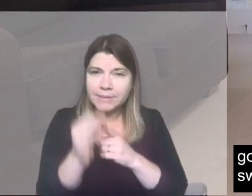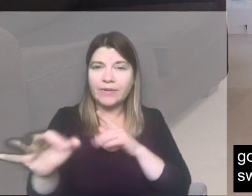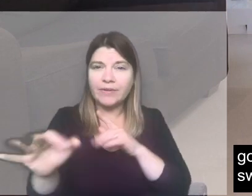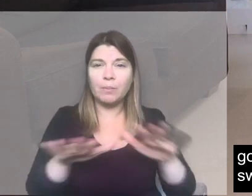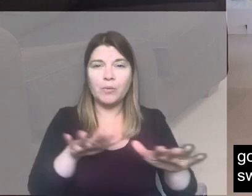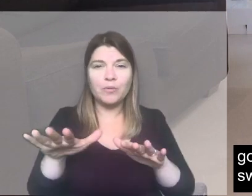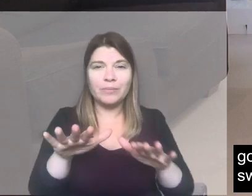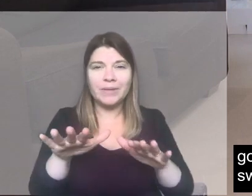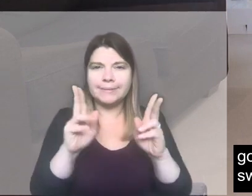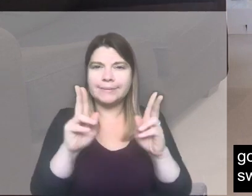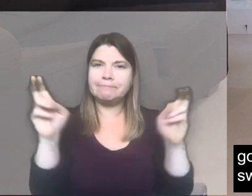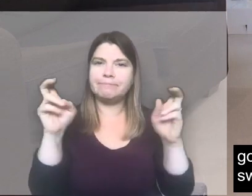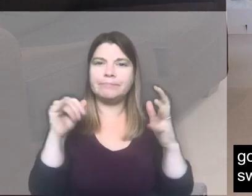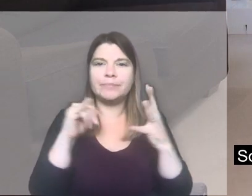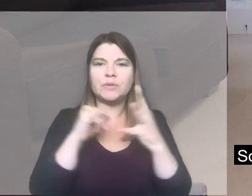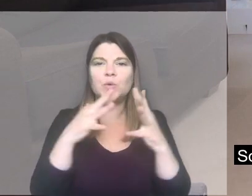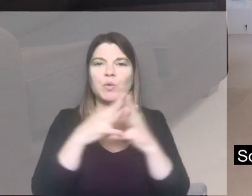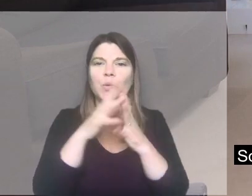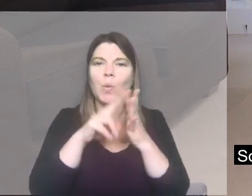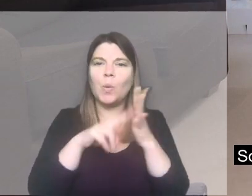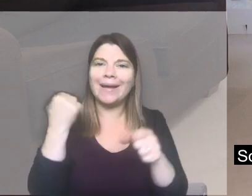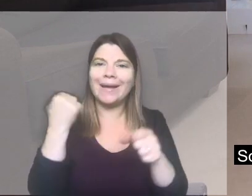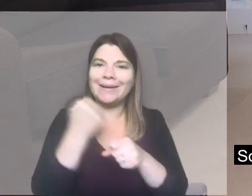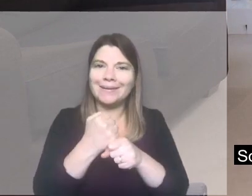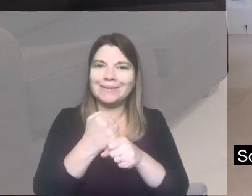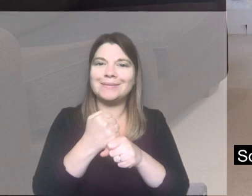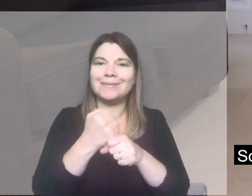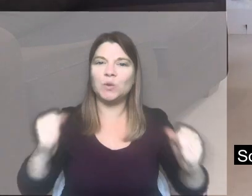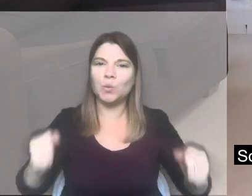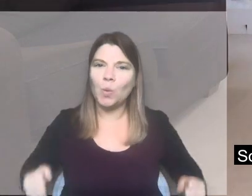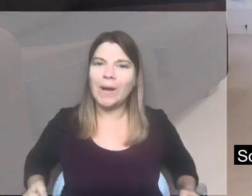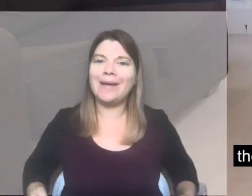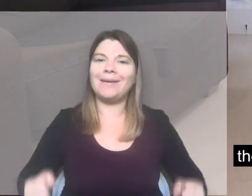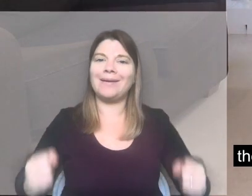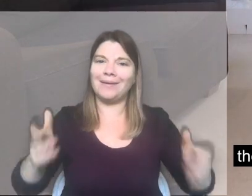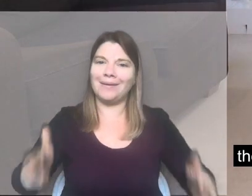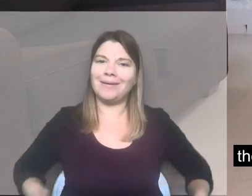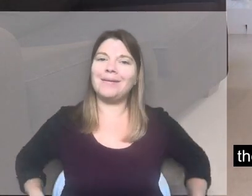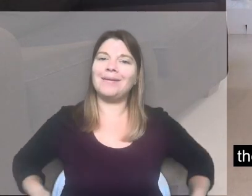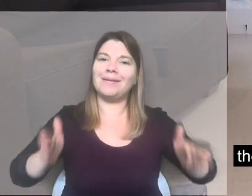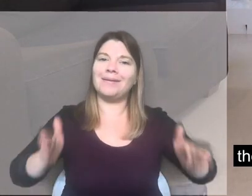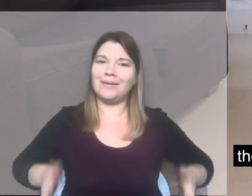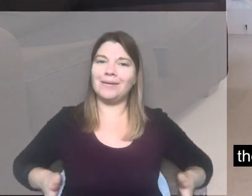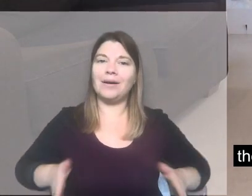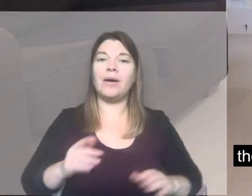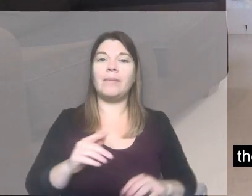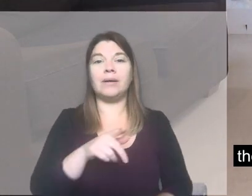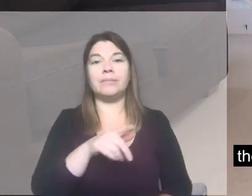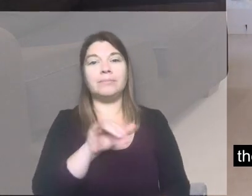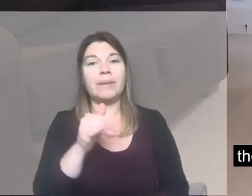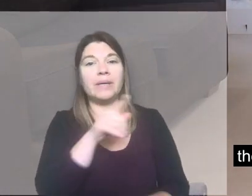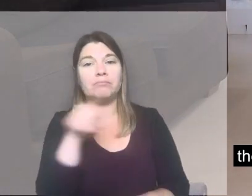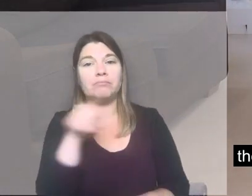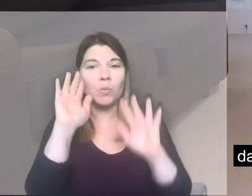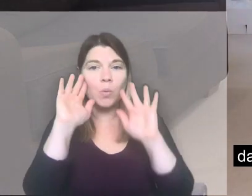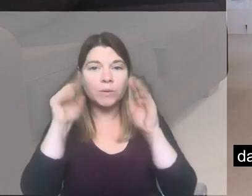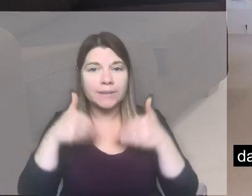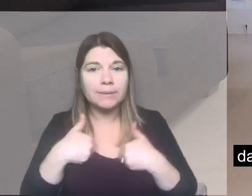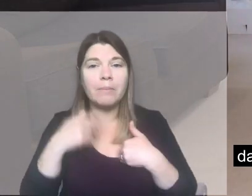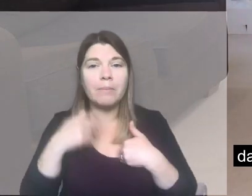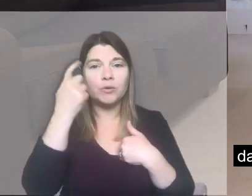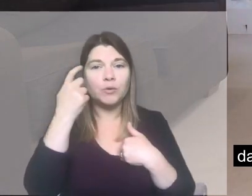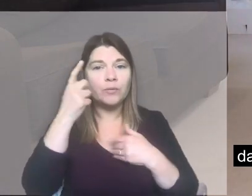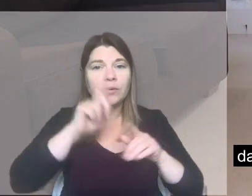all together. So for our neurodiverse audience, the five key words for the session today are